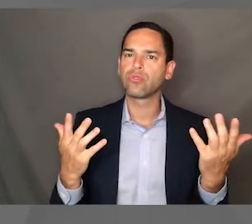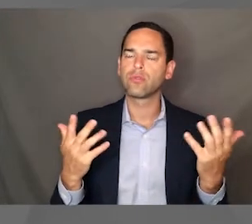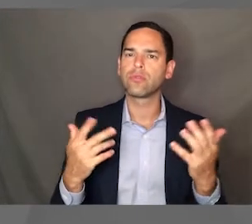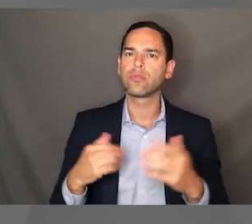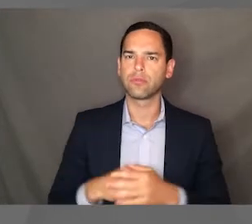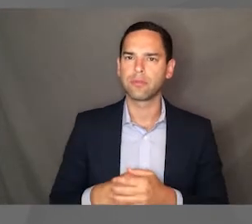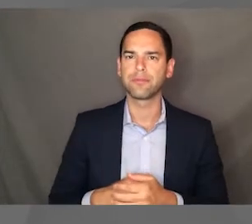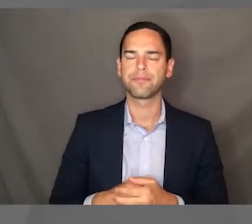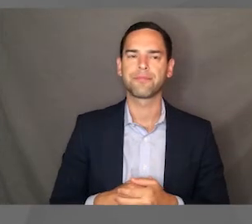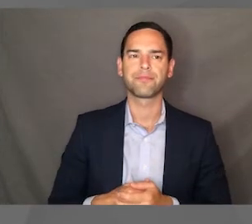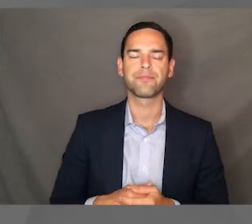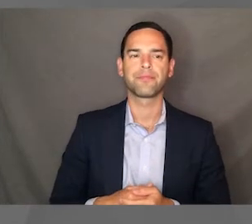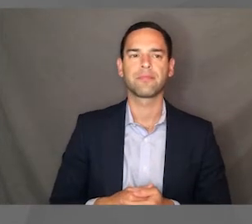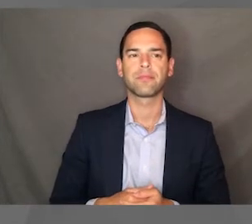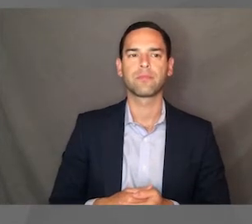And